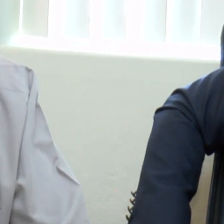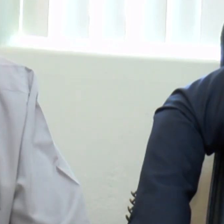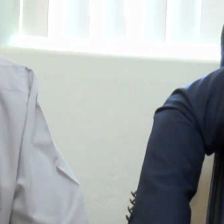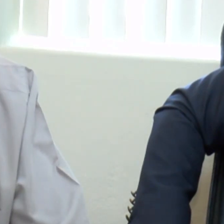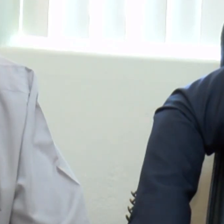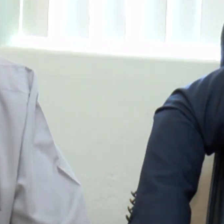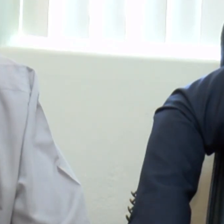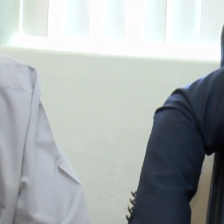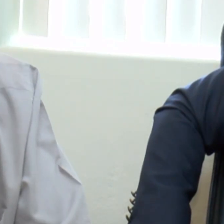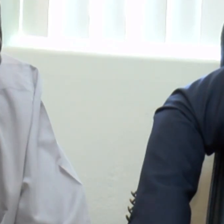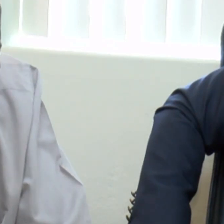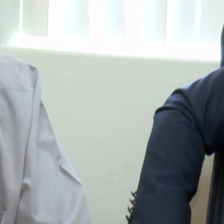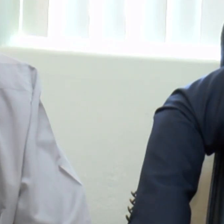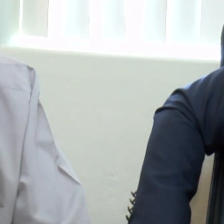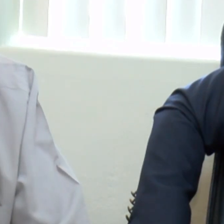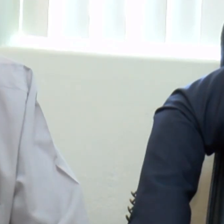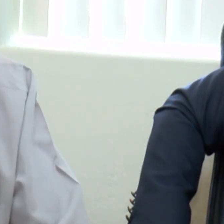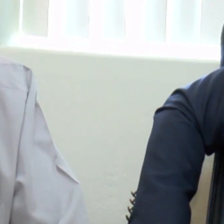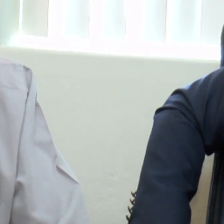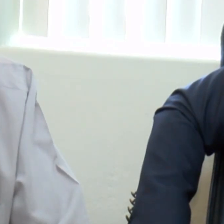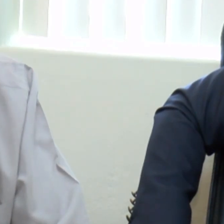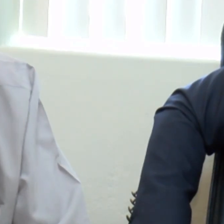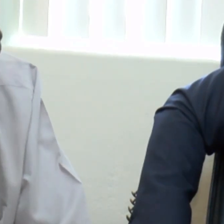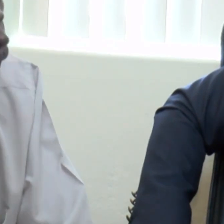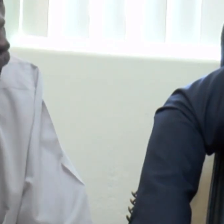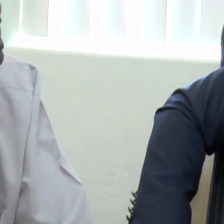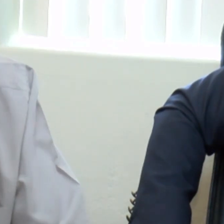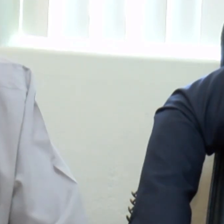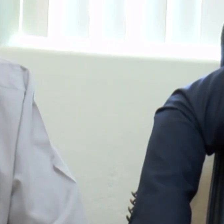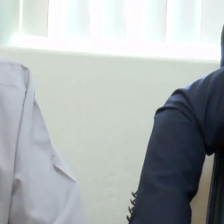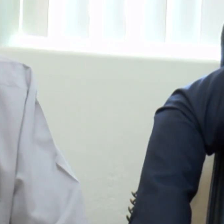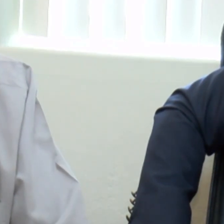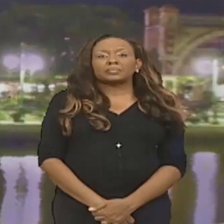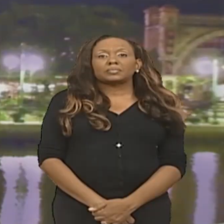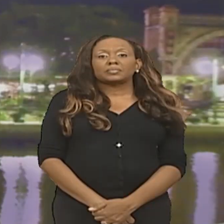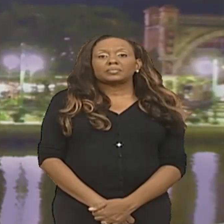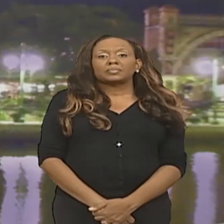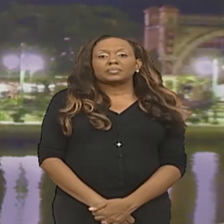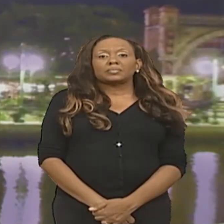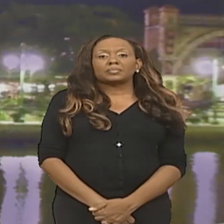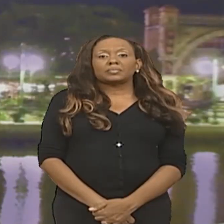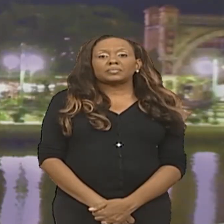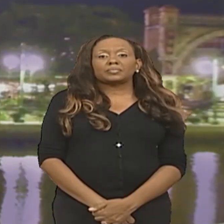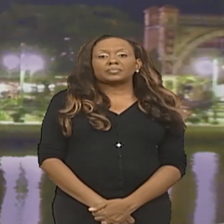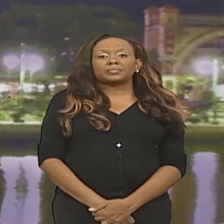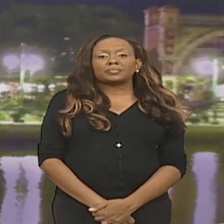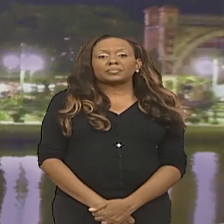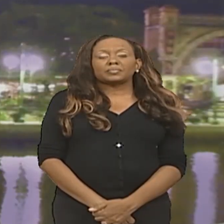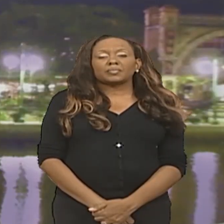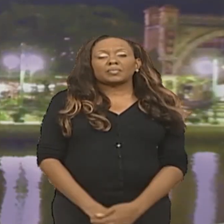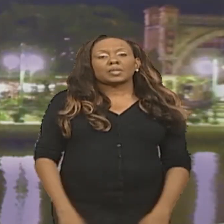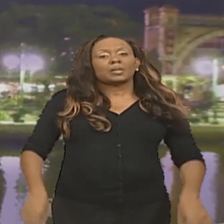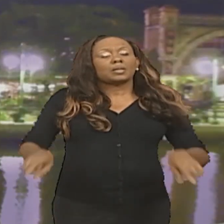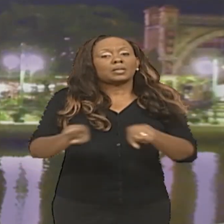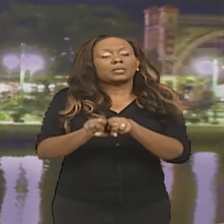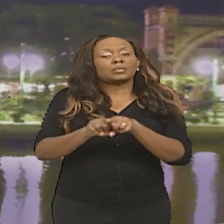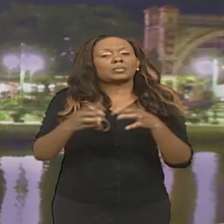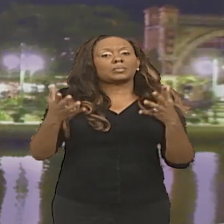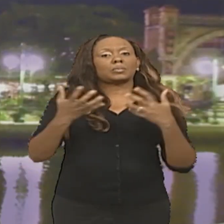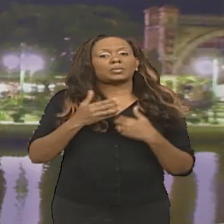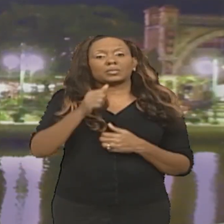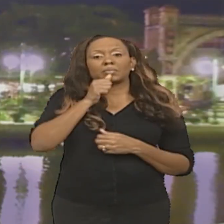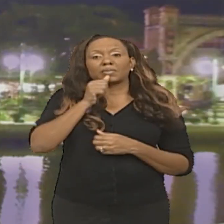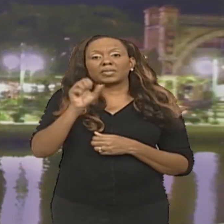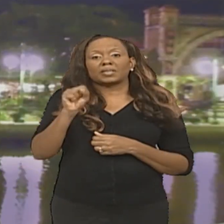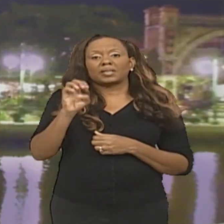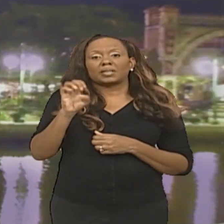to see is that when are they going to be implemented? How soon? Mr. De Pisa called on the private sector to